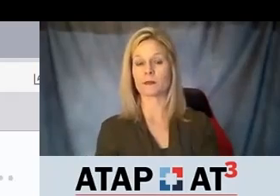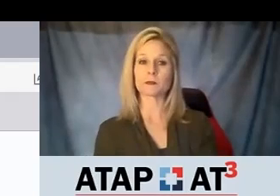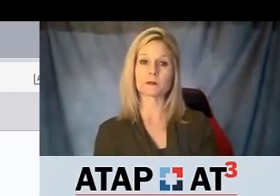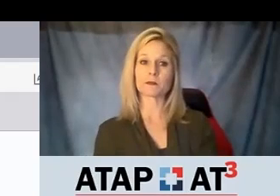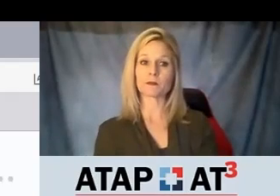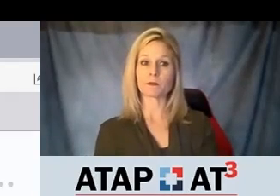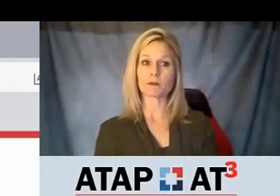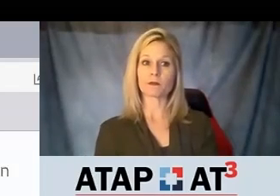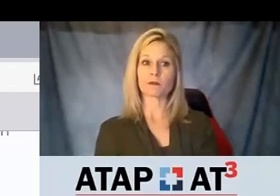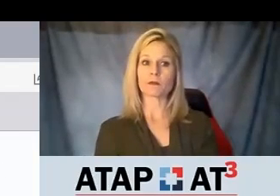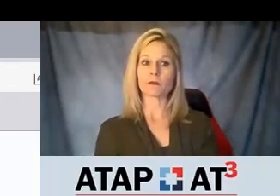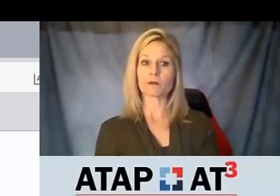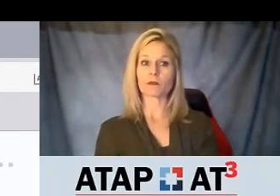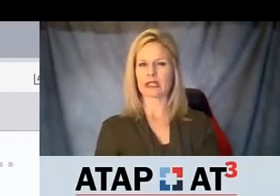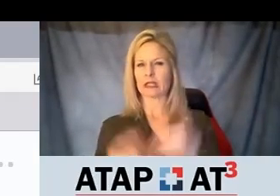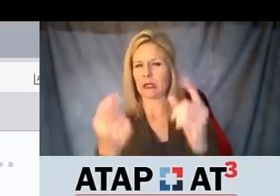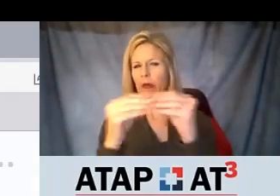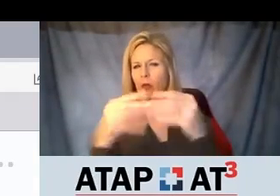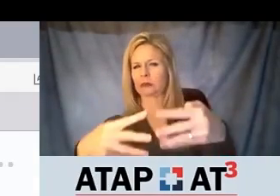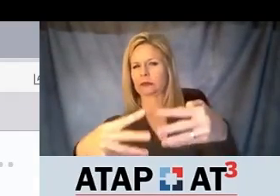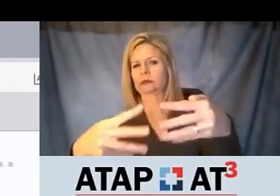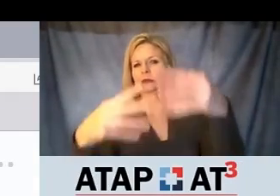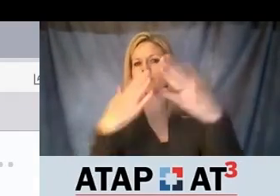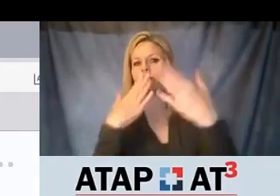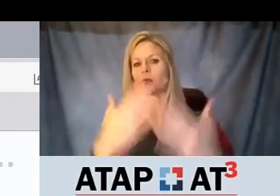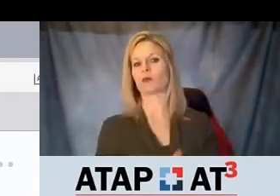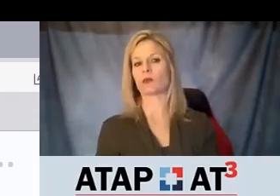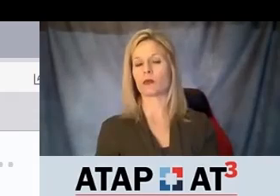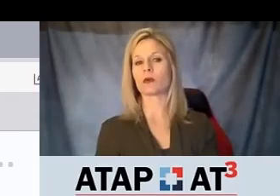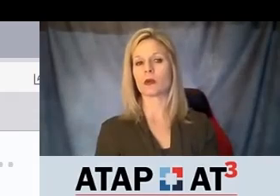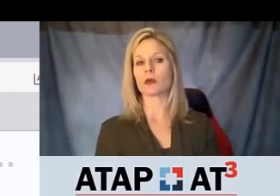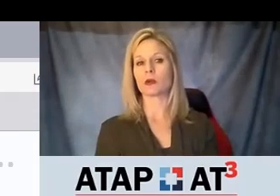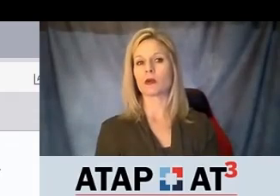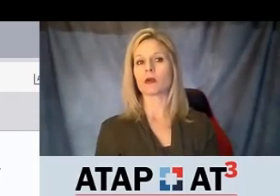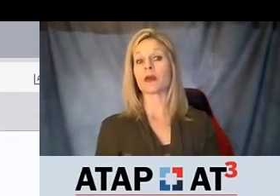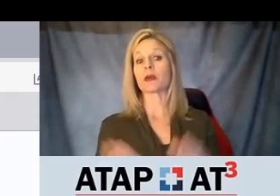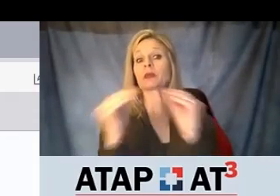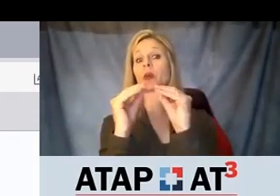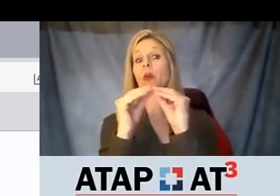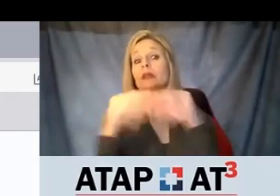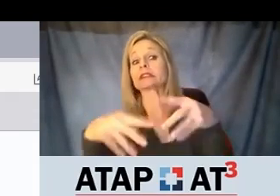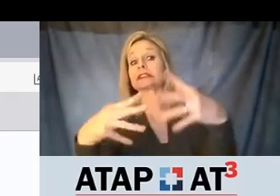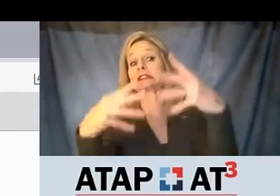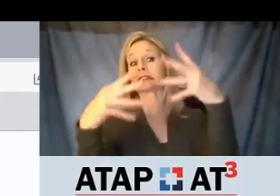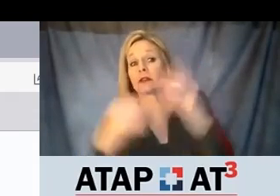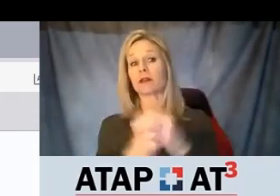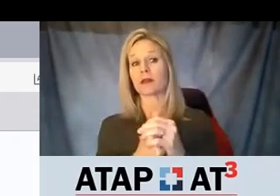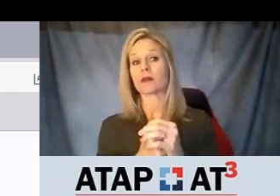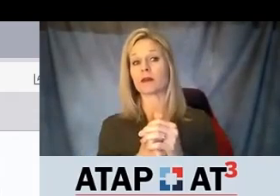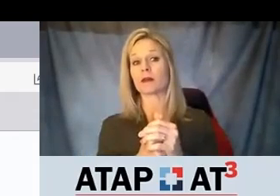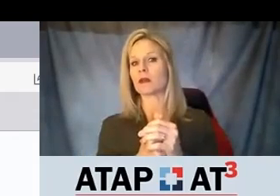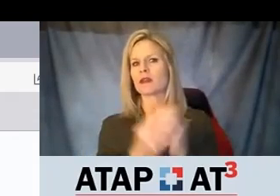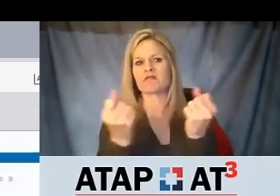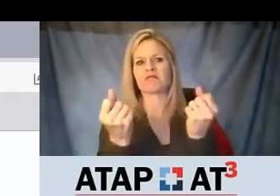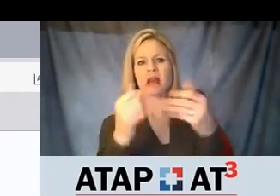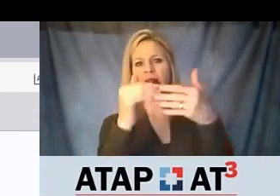Go a little further. Thank you. And a little further yet. And here is a whole